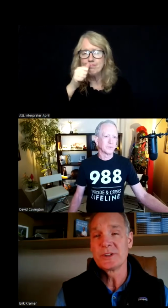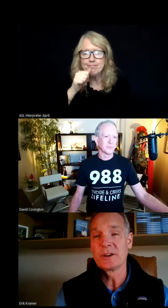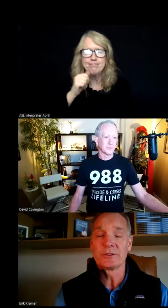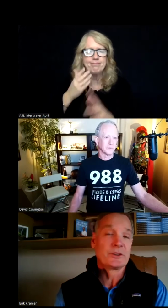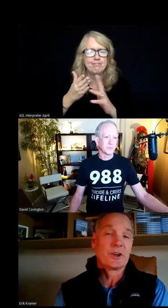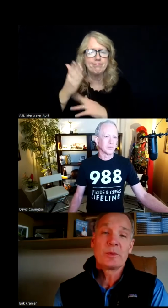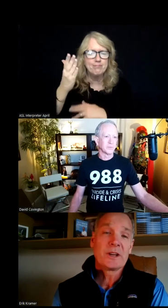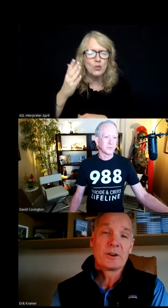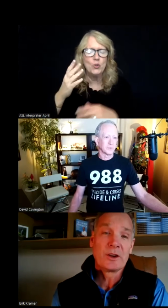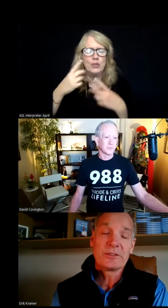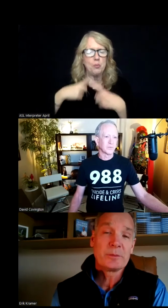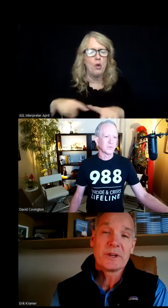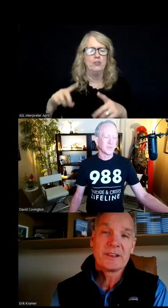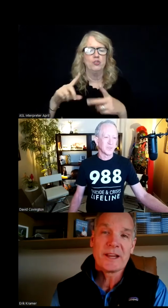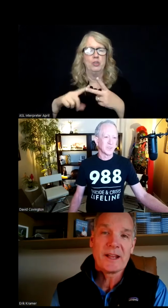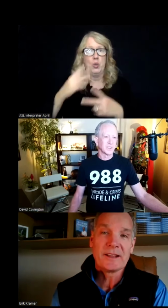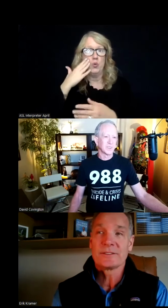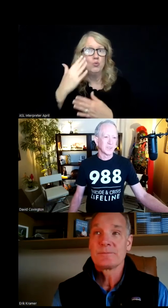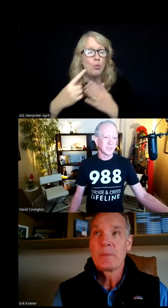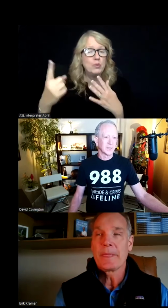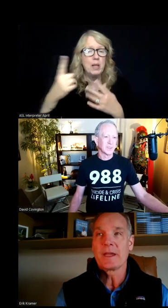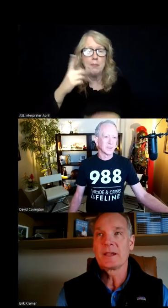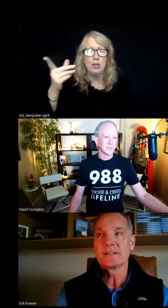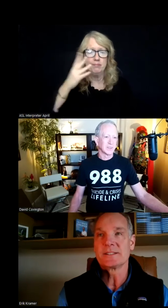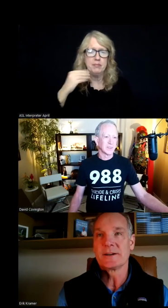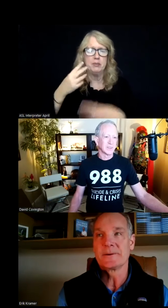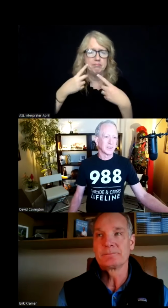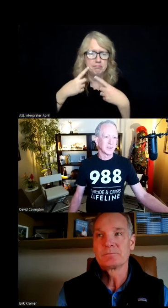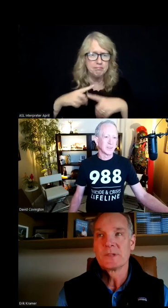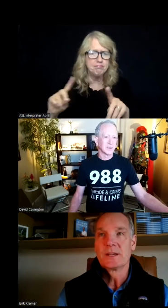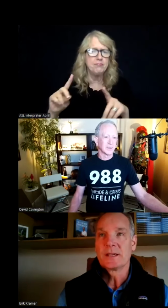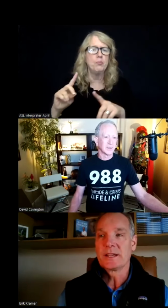depression themselves, or know somebody that has. And